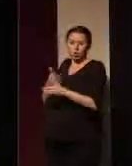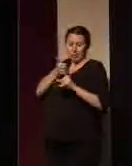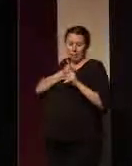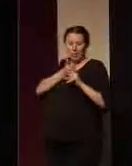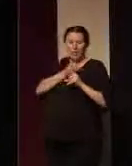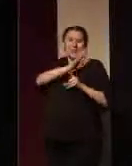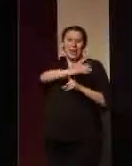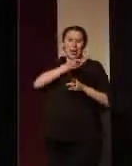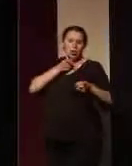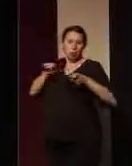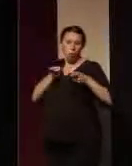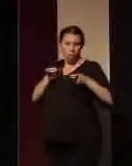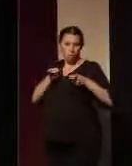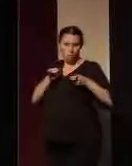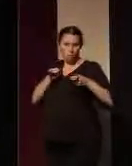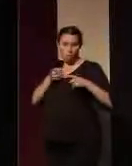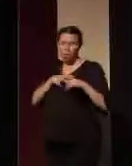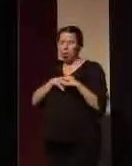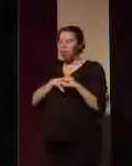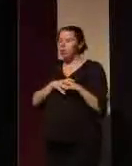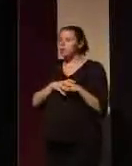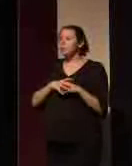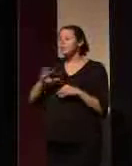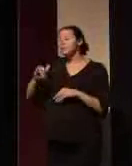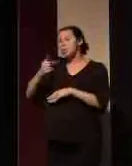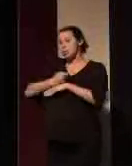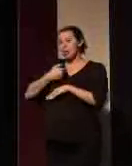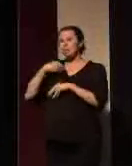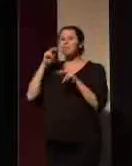as a tidbit, as I was looking at the